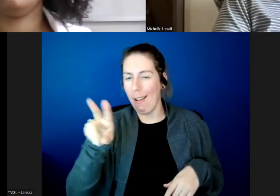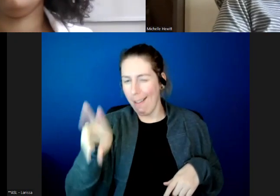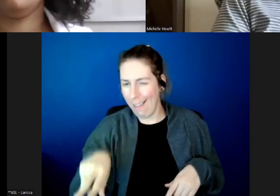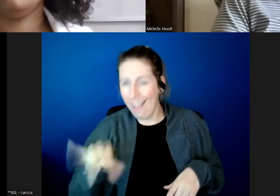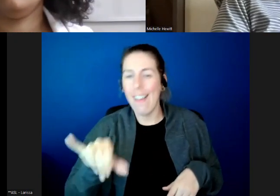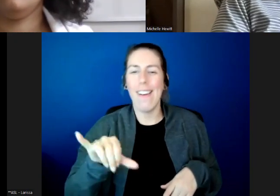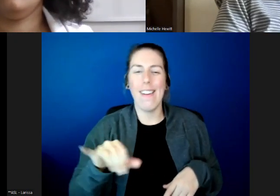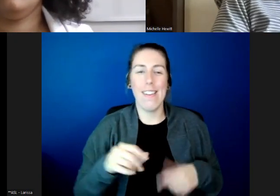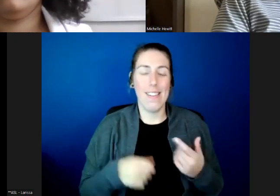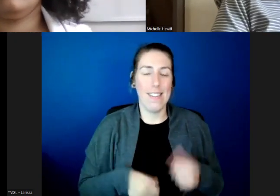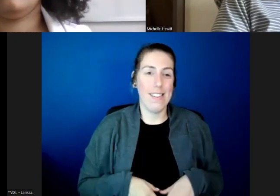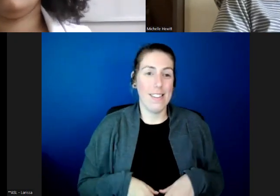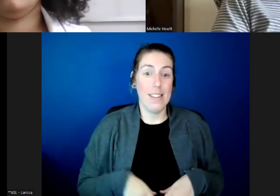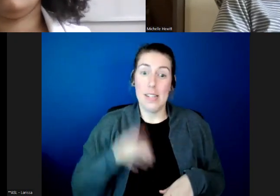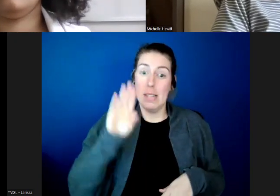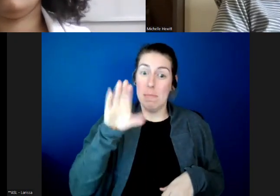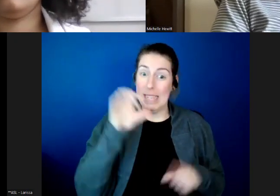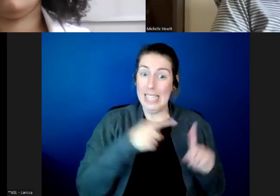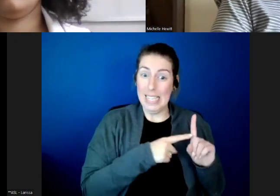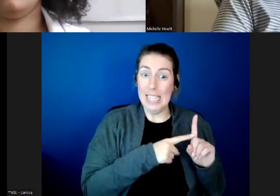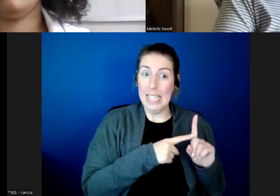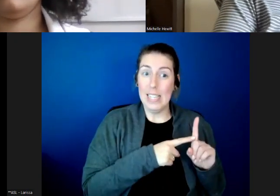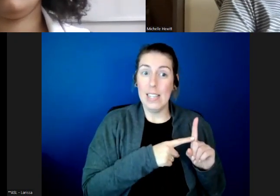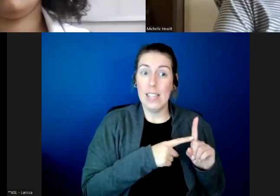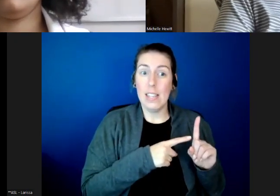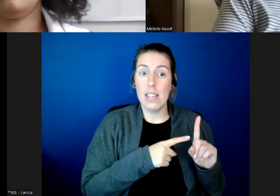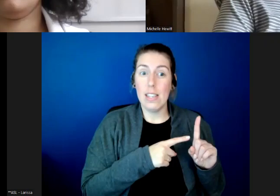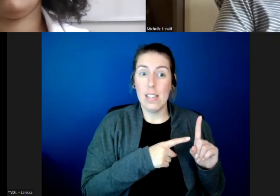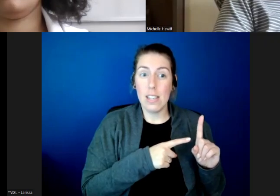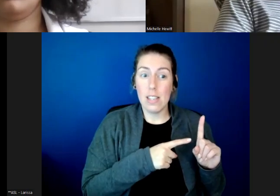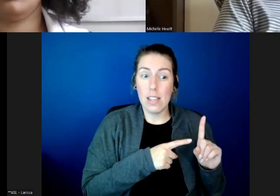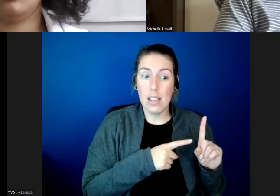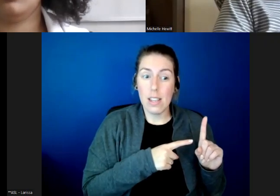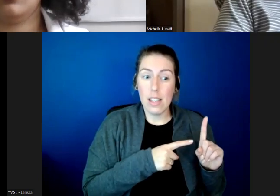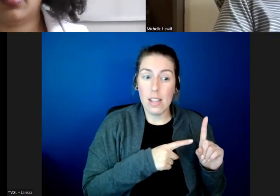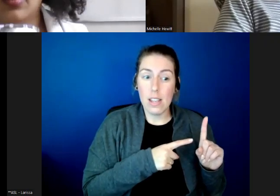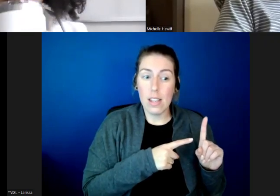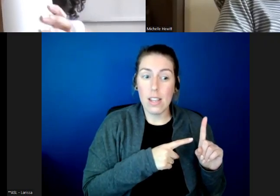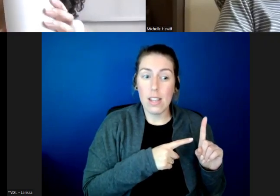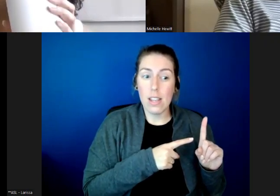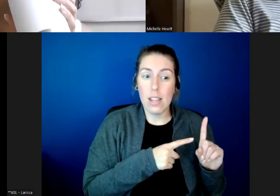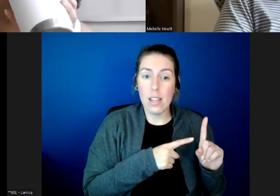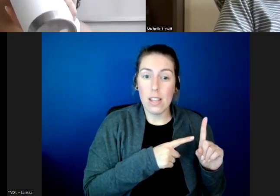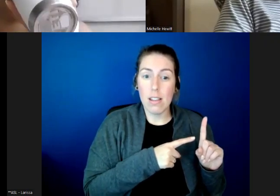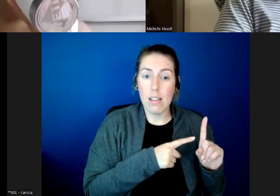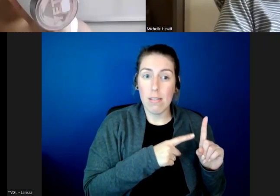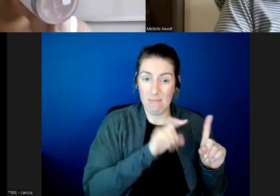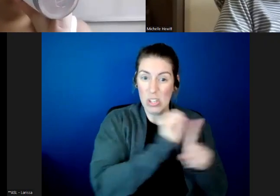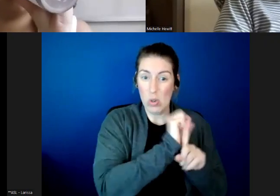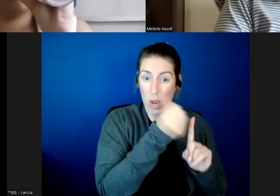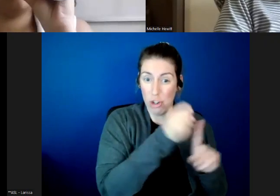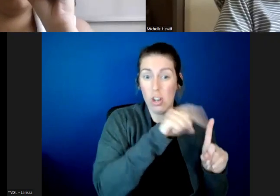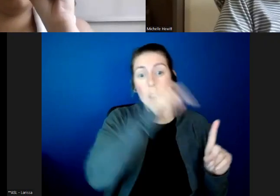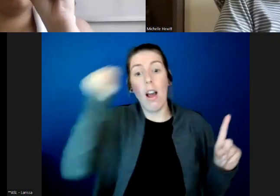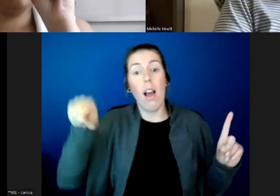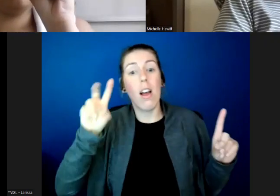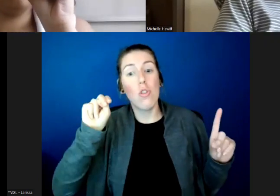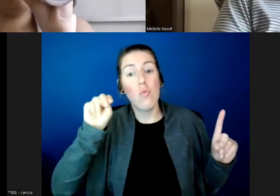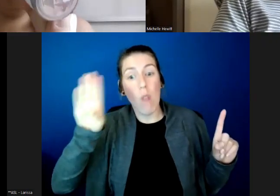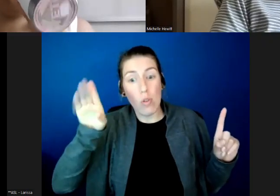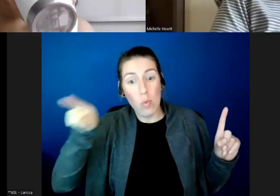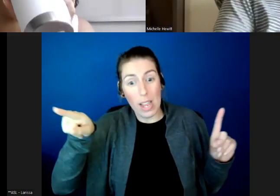our situation in BC is appalling. In New Brunswick, people with disabilities get